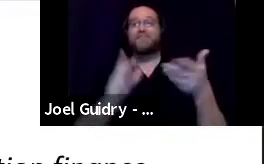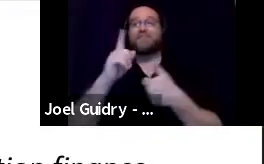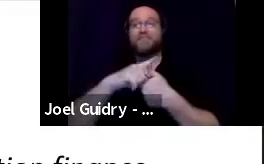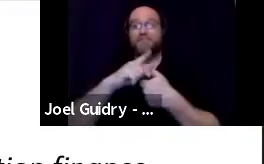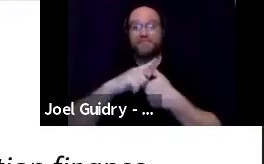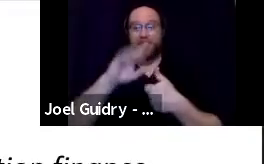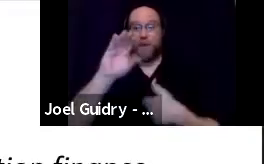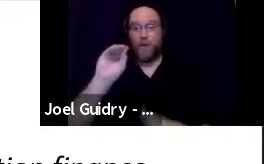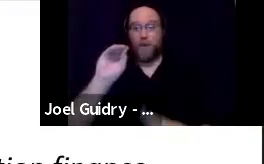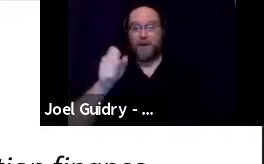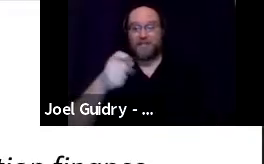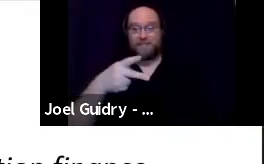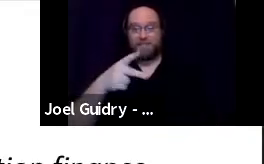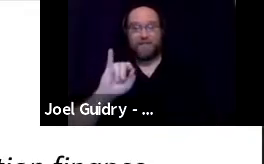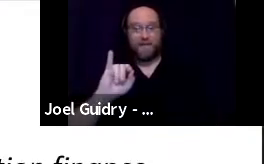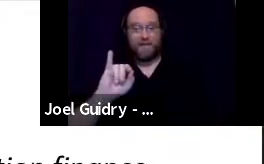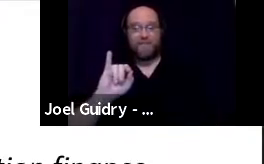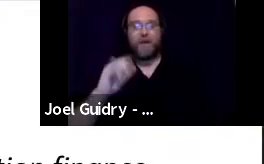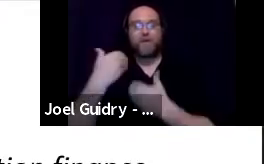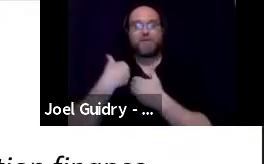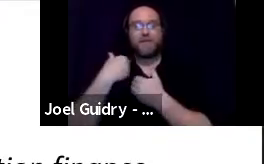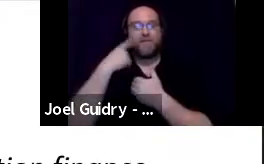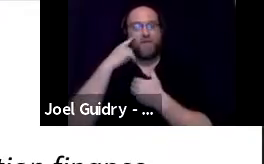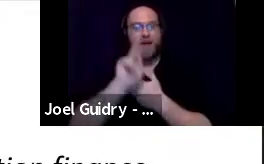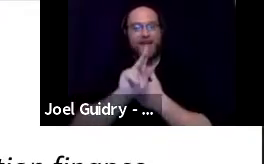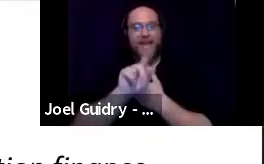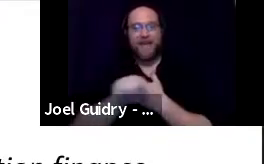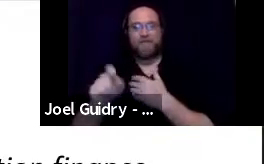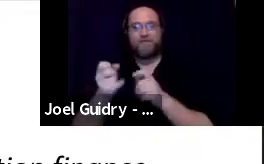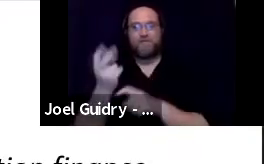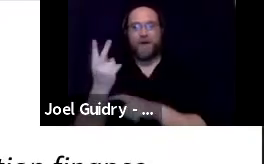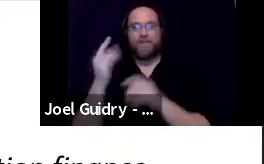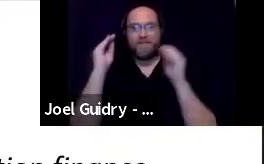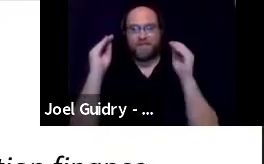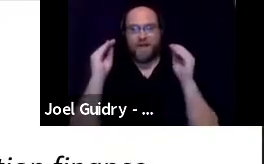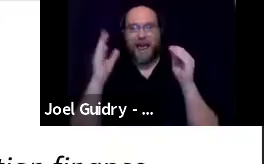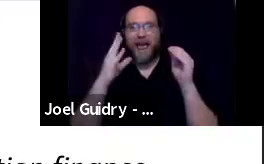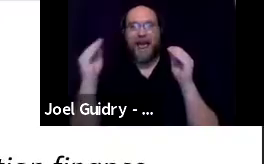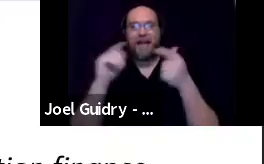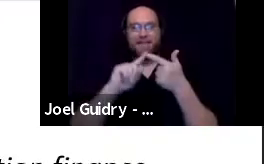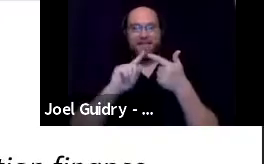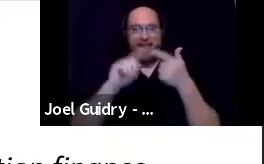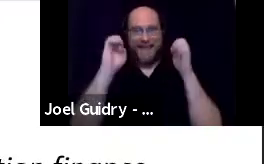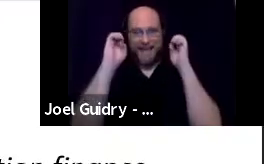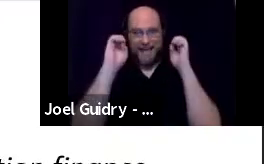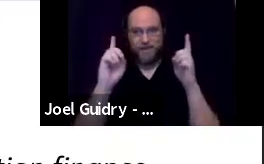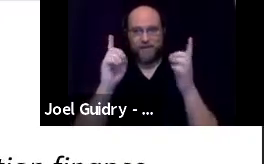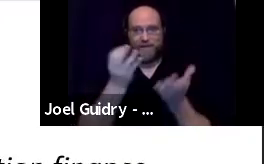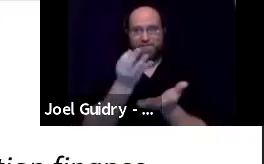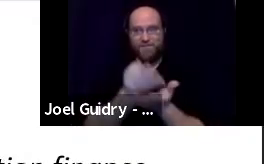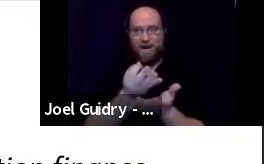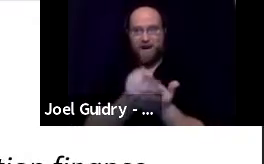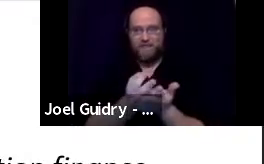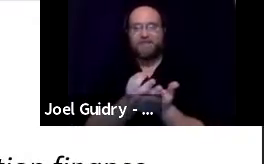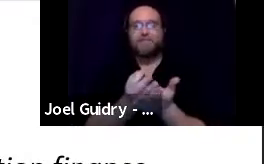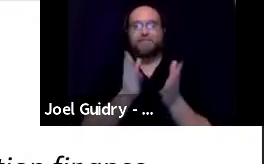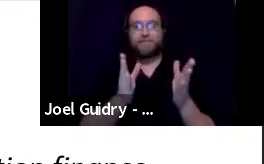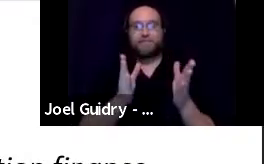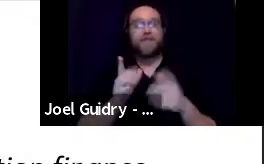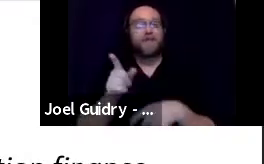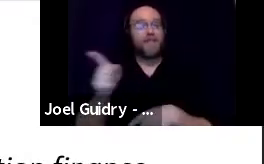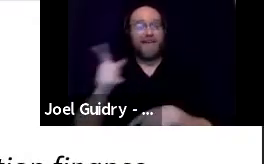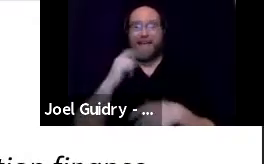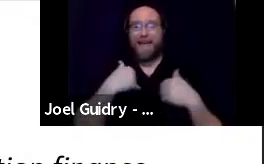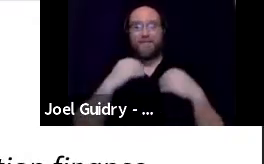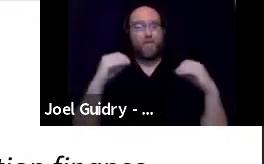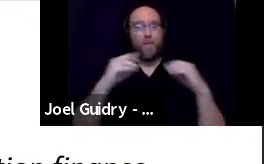is responsible for K-12 instruction and education finance. They don't have a role in making health